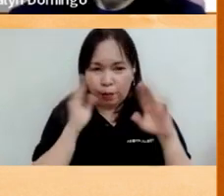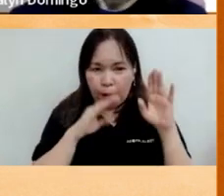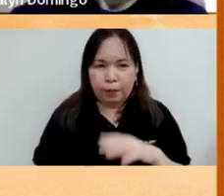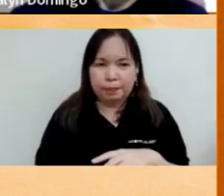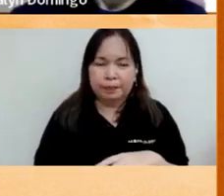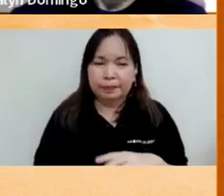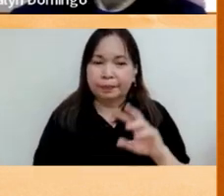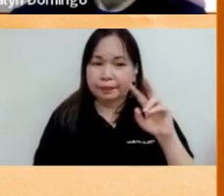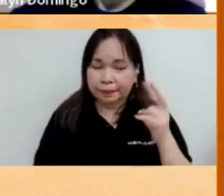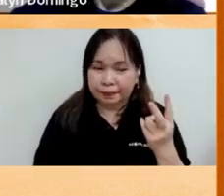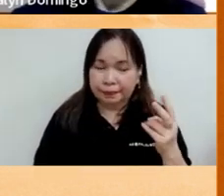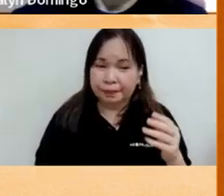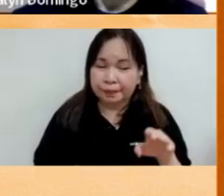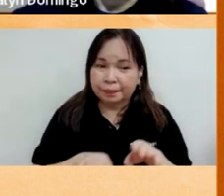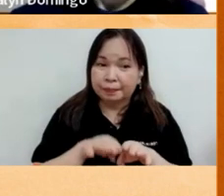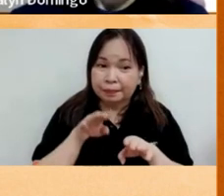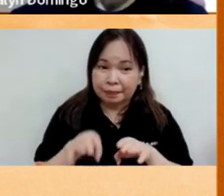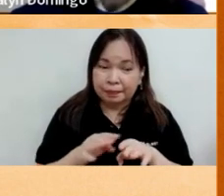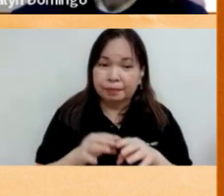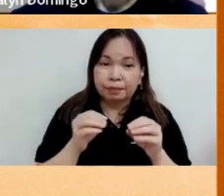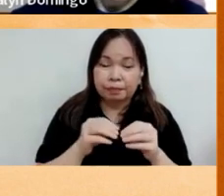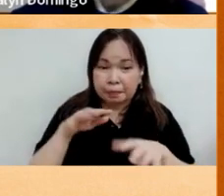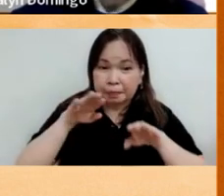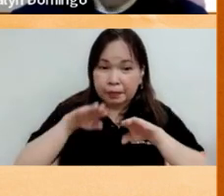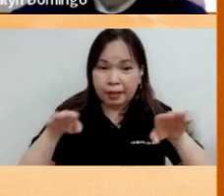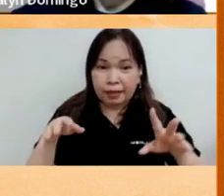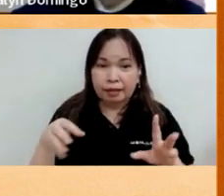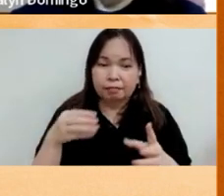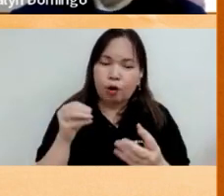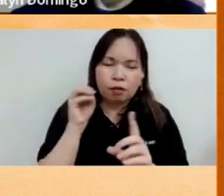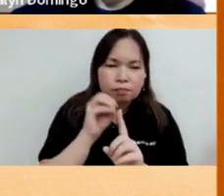the protocol is engaging children in exposure tasks.